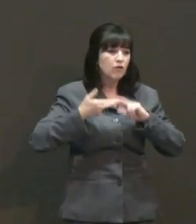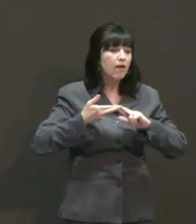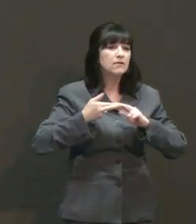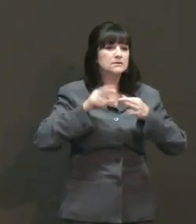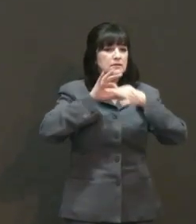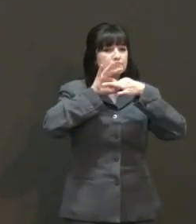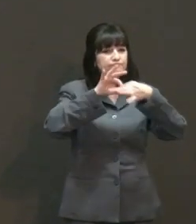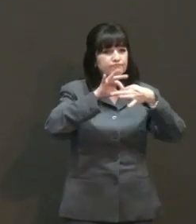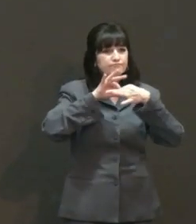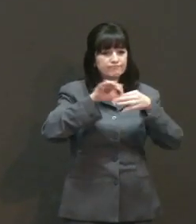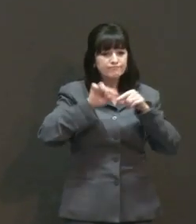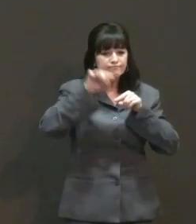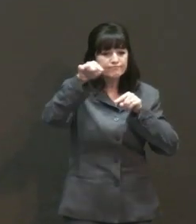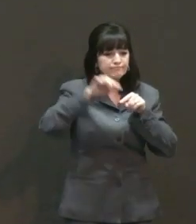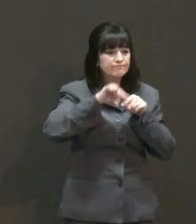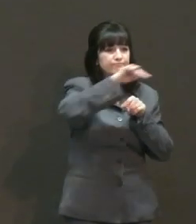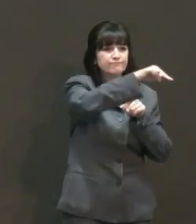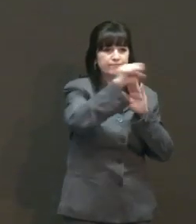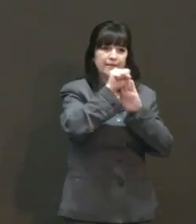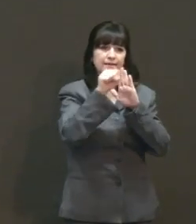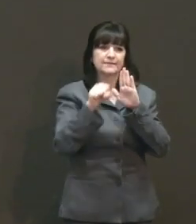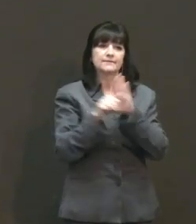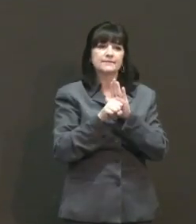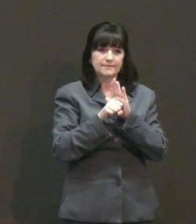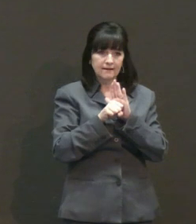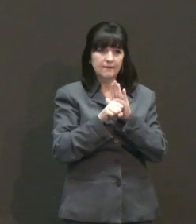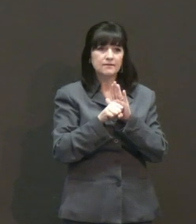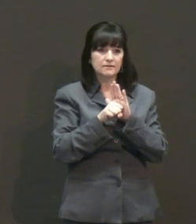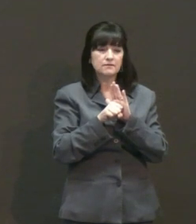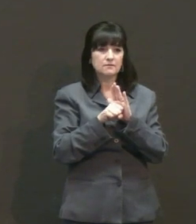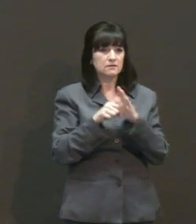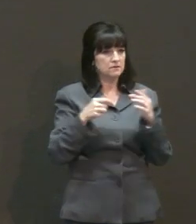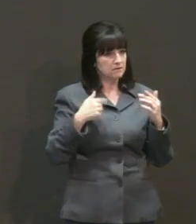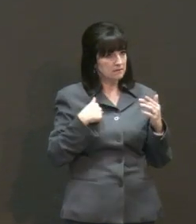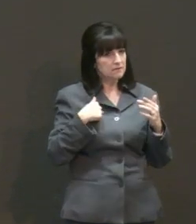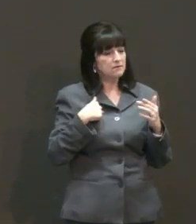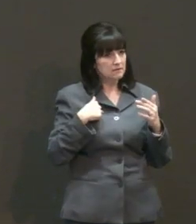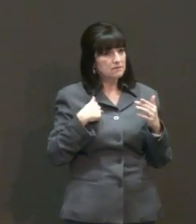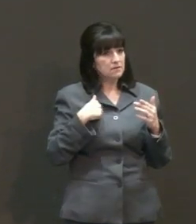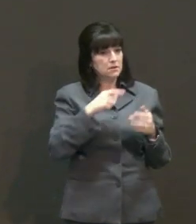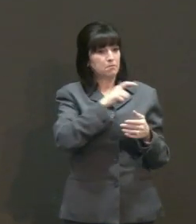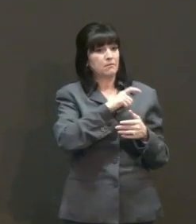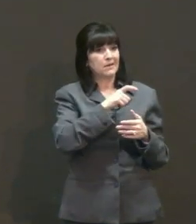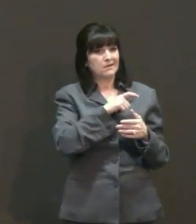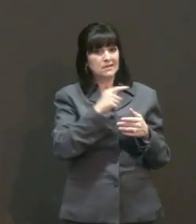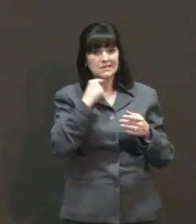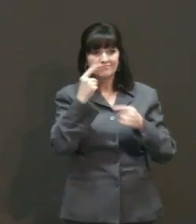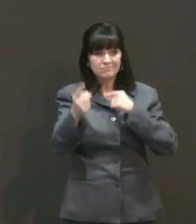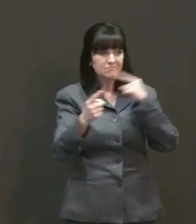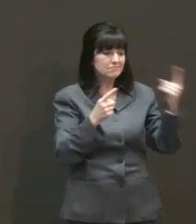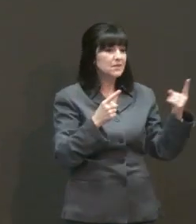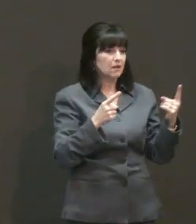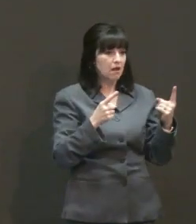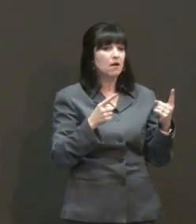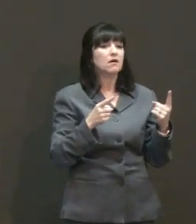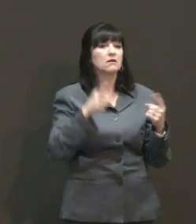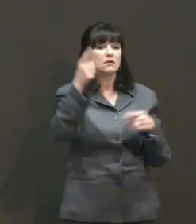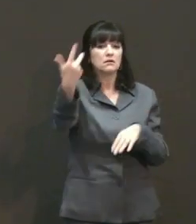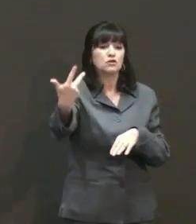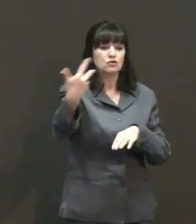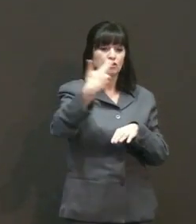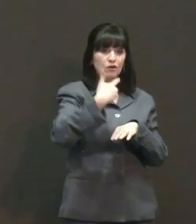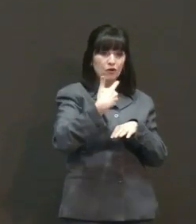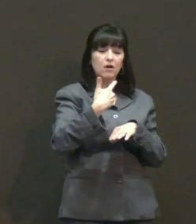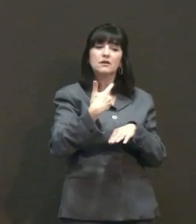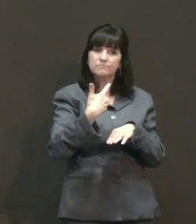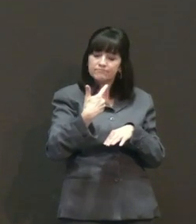across state lines. Our enforcement efforts at the border were intended in